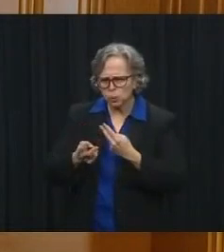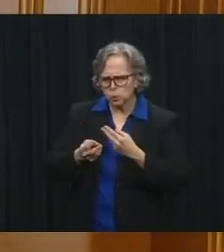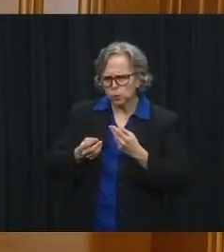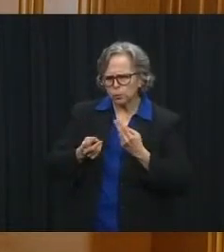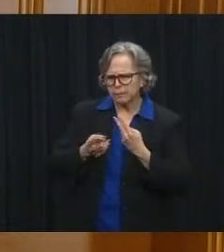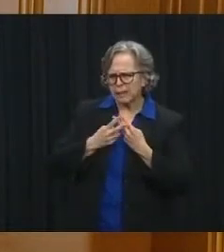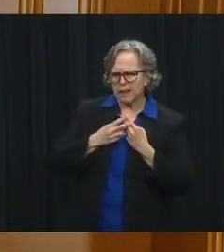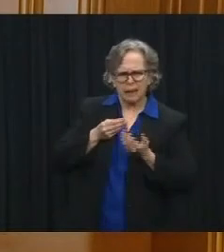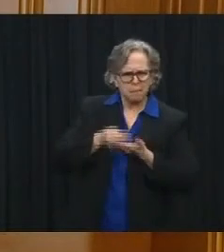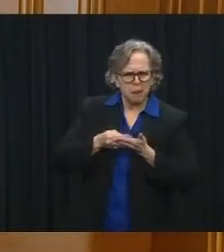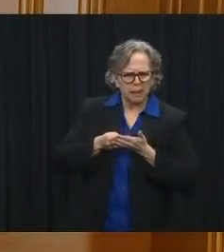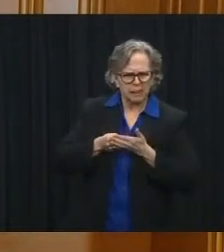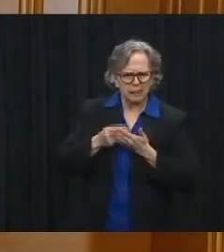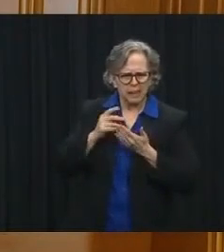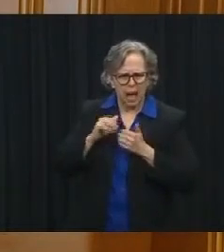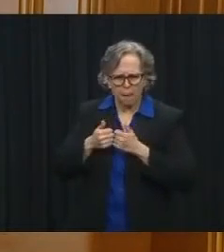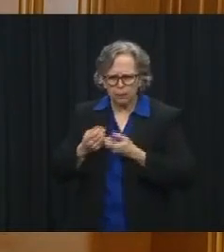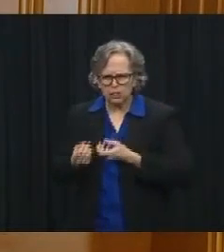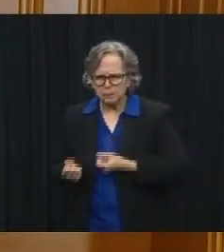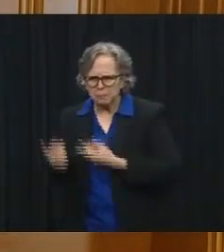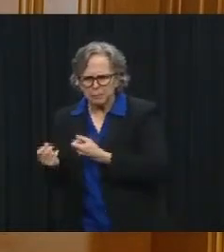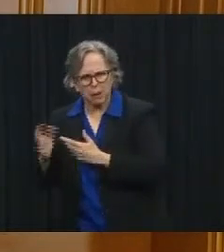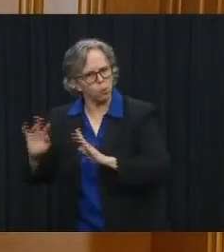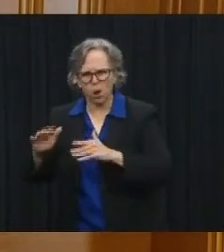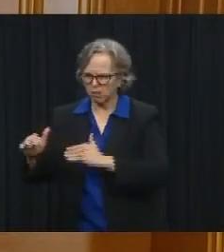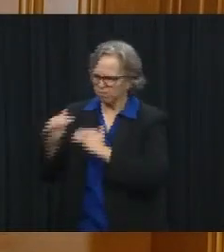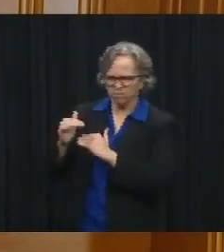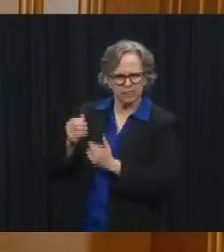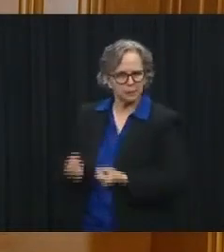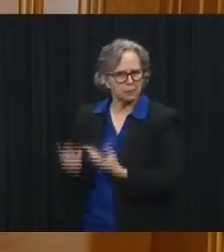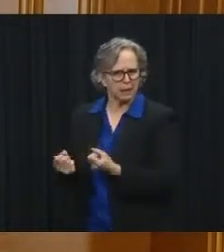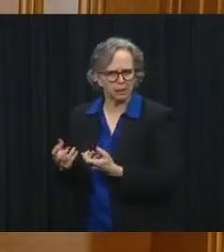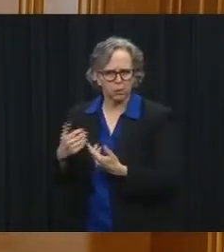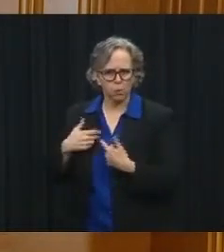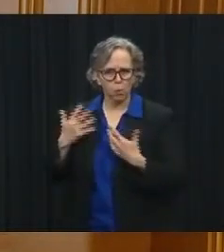spending. We're looking at cuts of up to 20%.